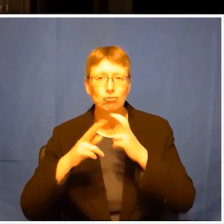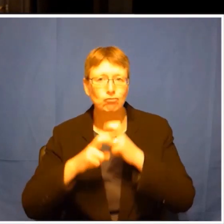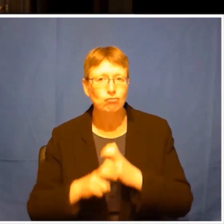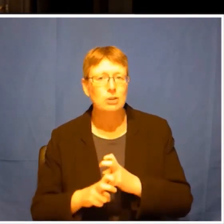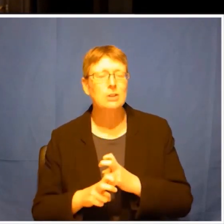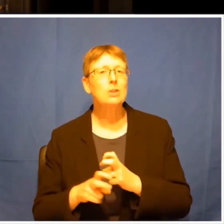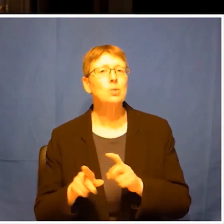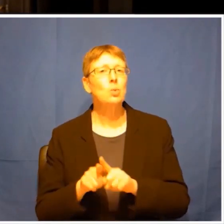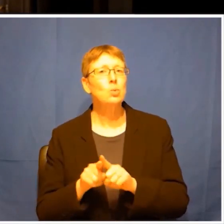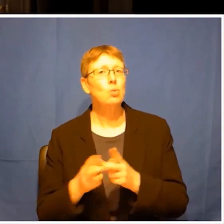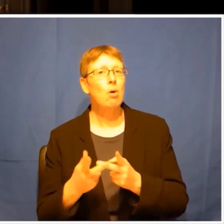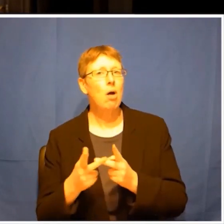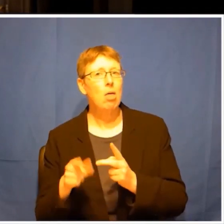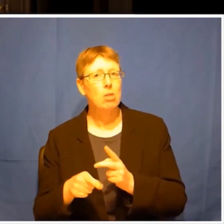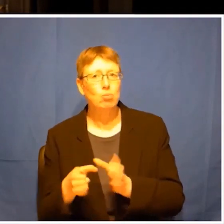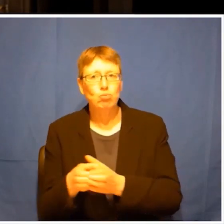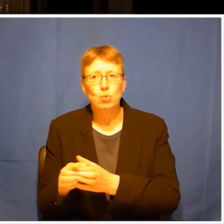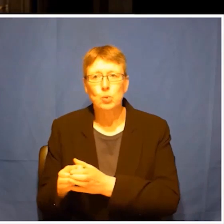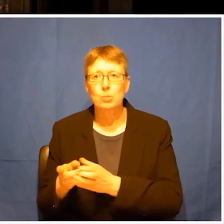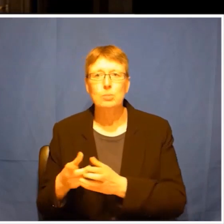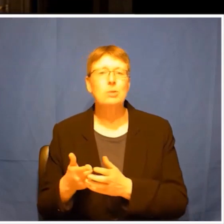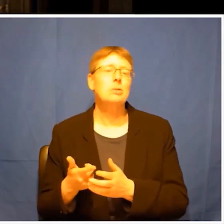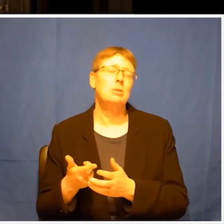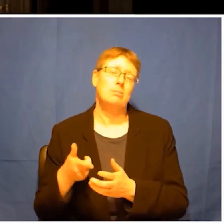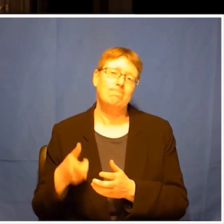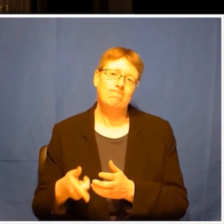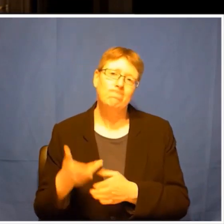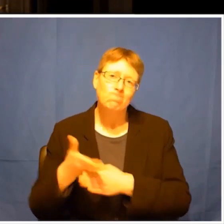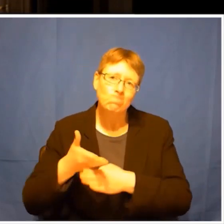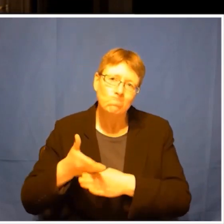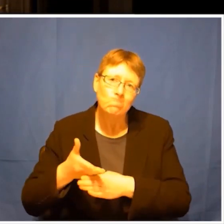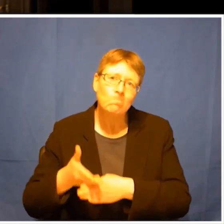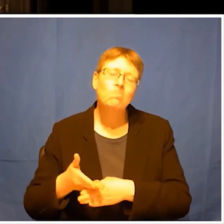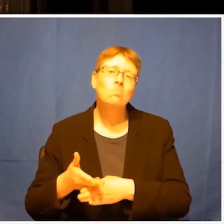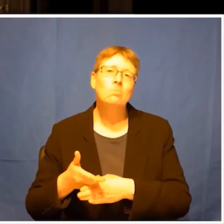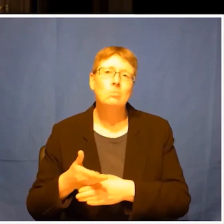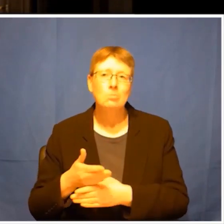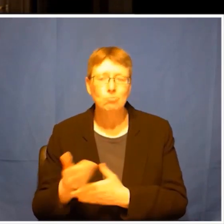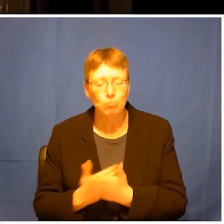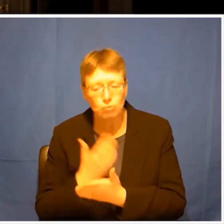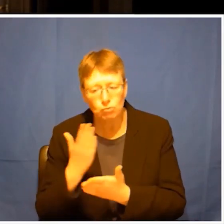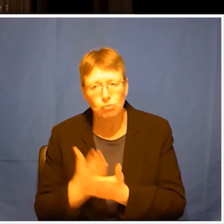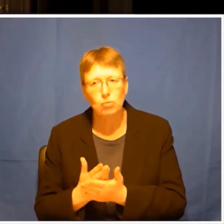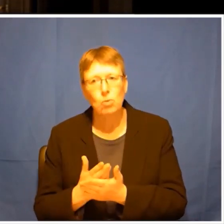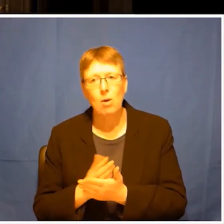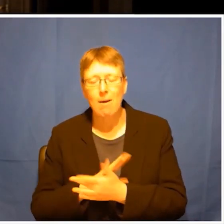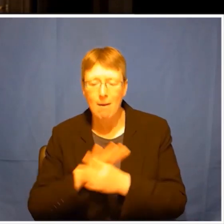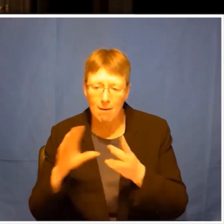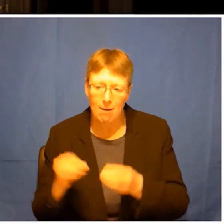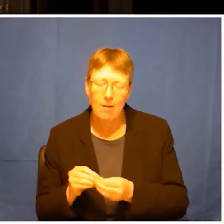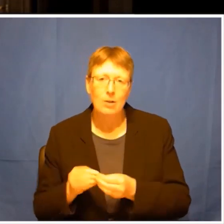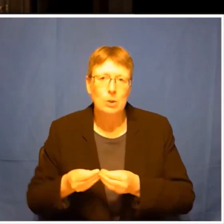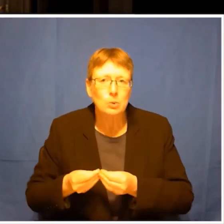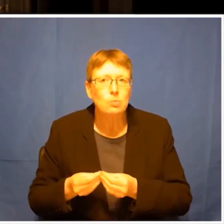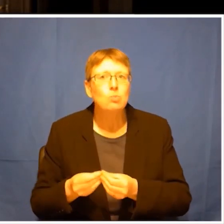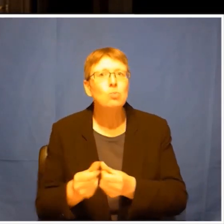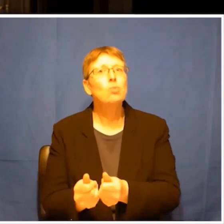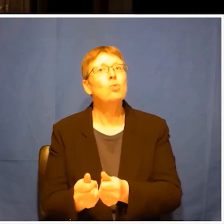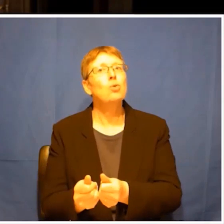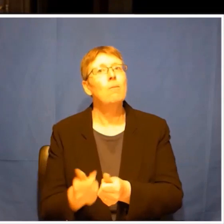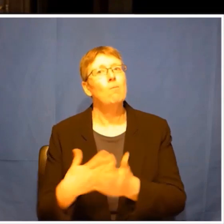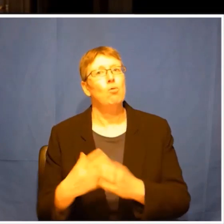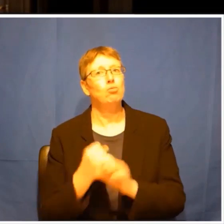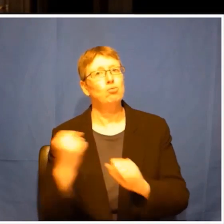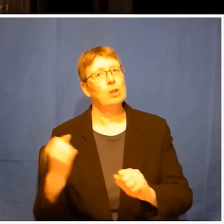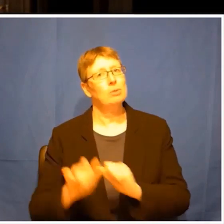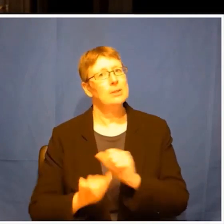staff, but also all the other staff groups that do so much to keep this complex organisation running and do a lot of work to make sure that